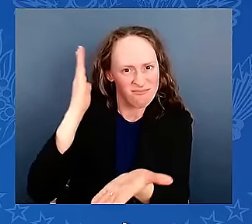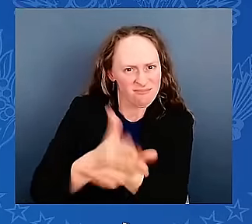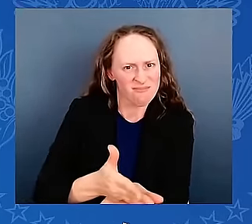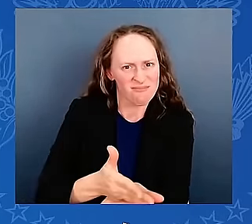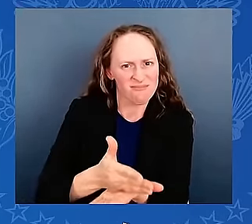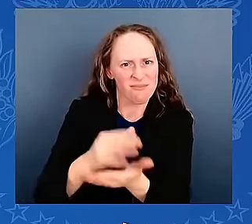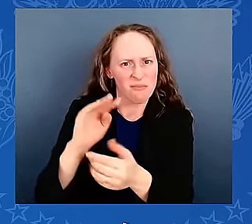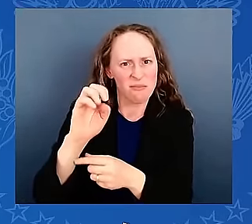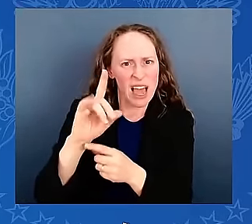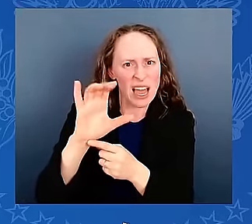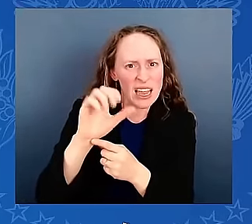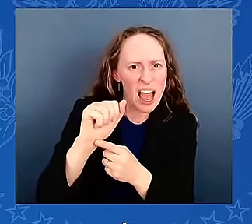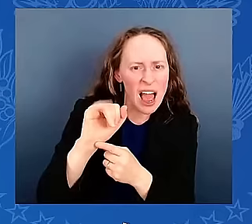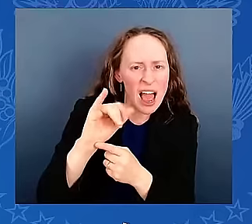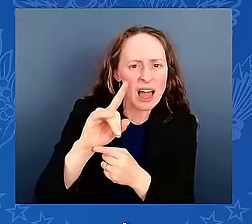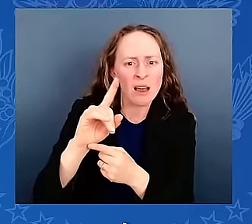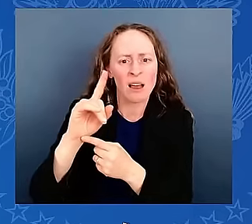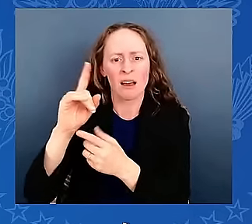fair share.